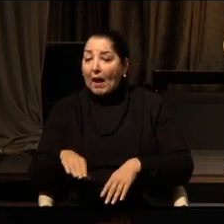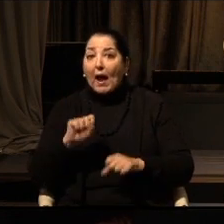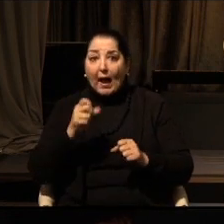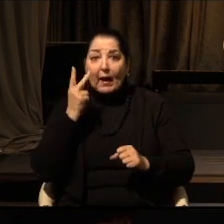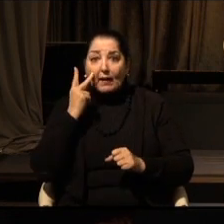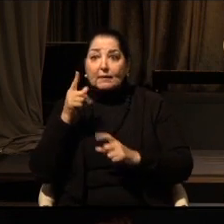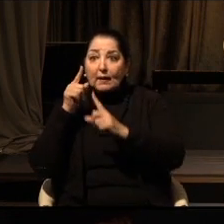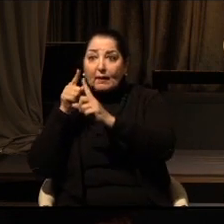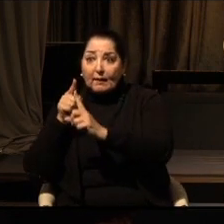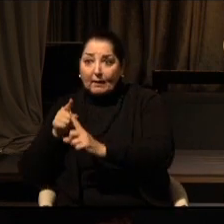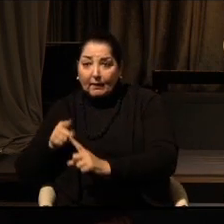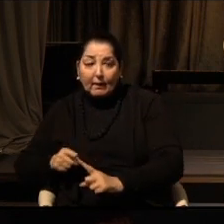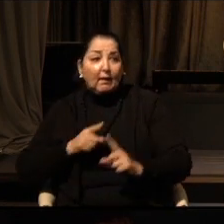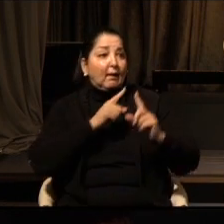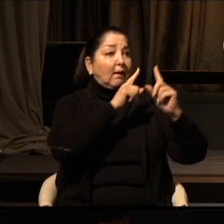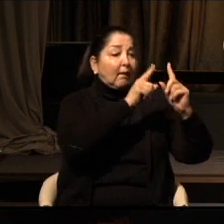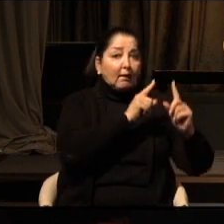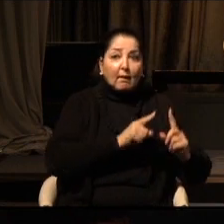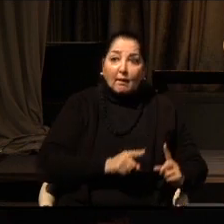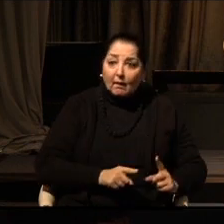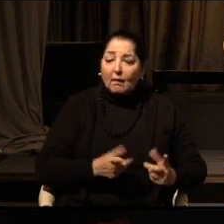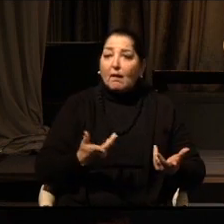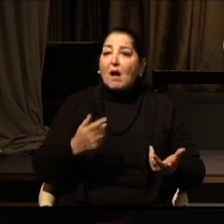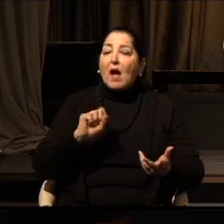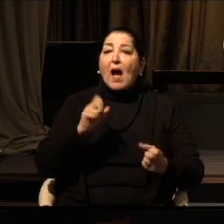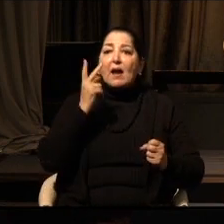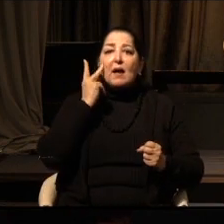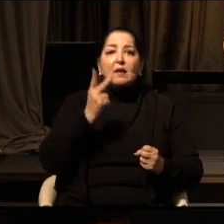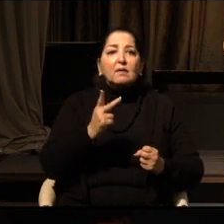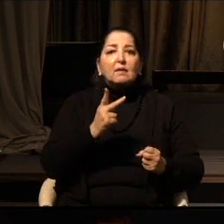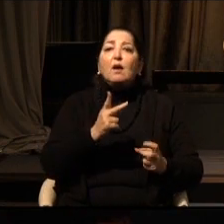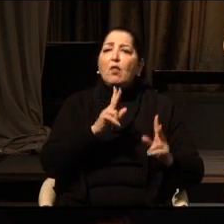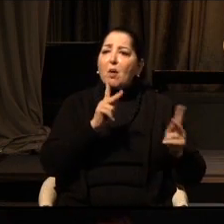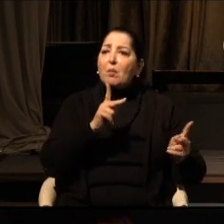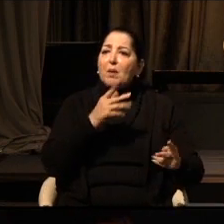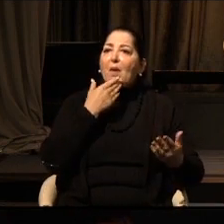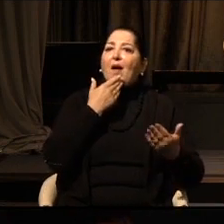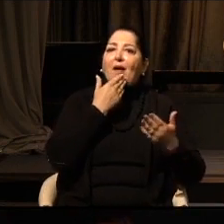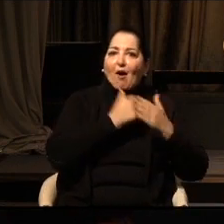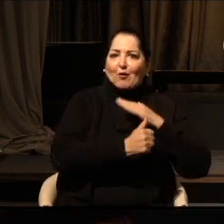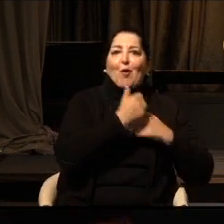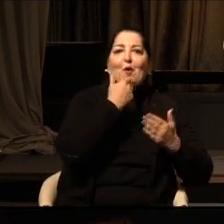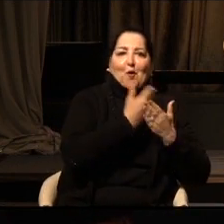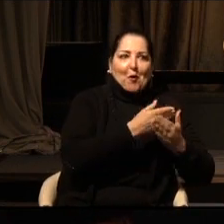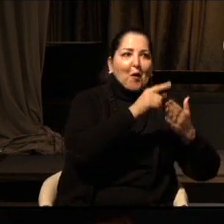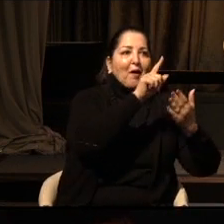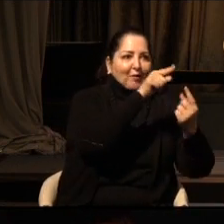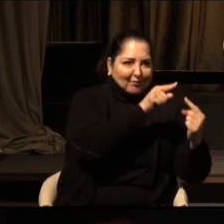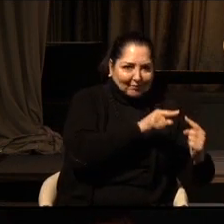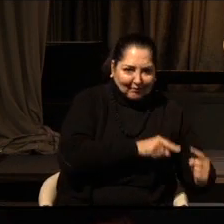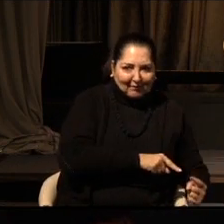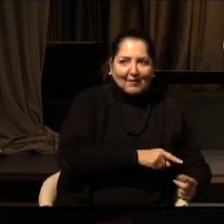I see clearly who is among the good and who is among the bad.